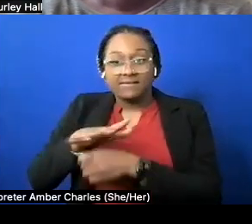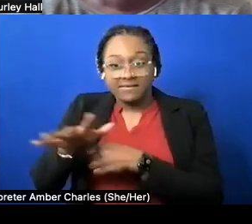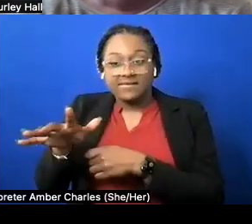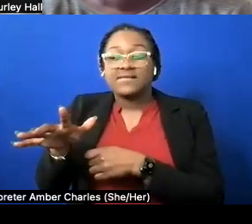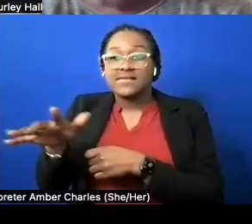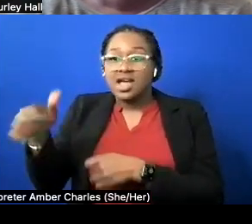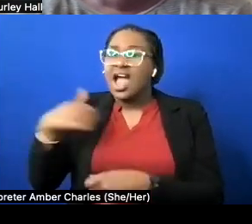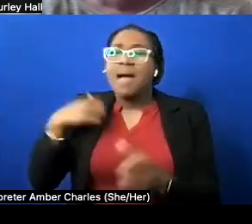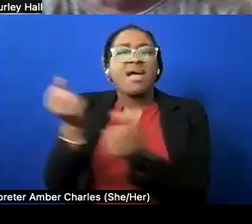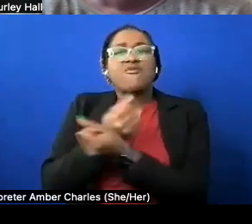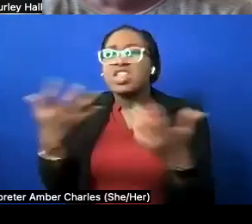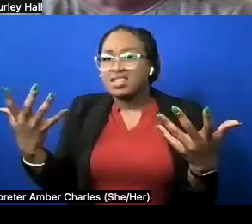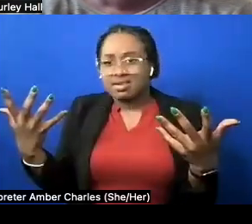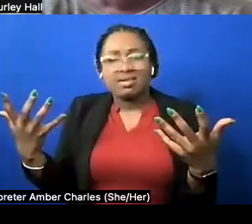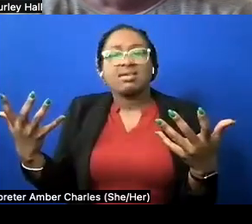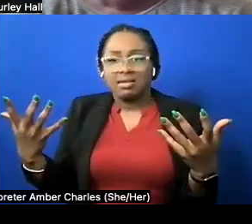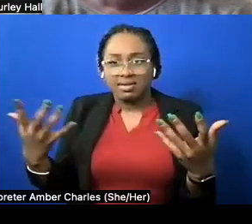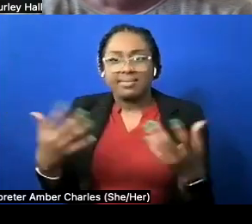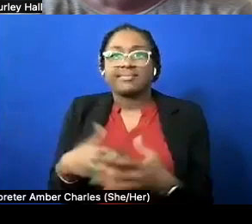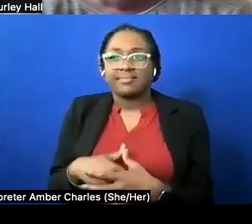am everything.